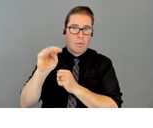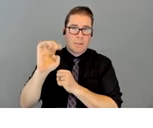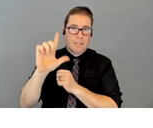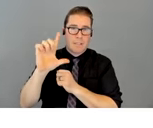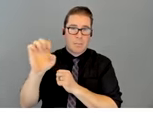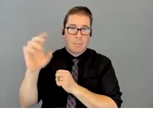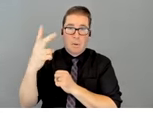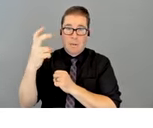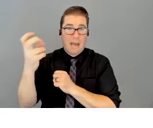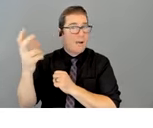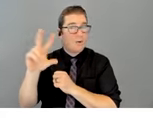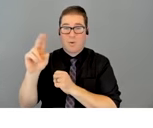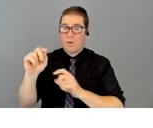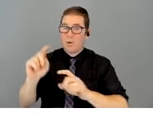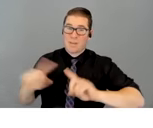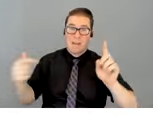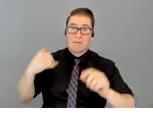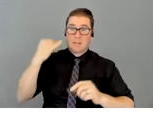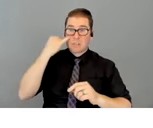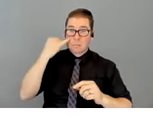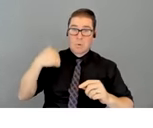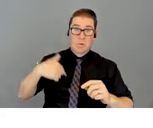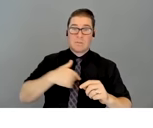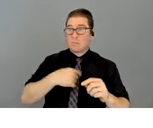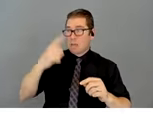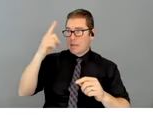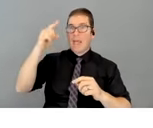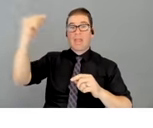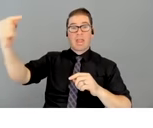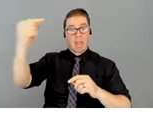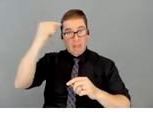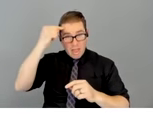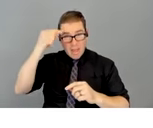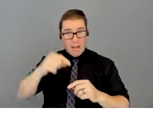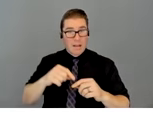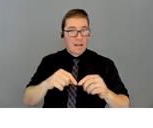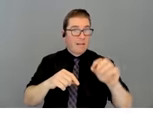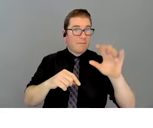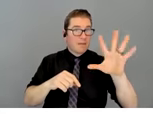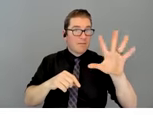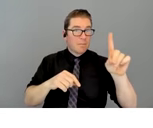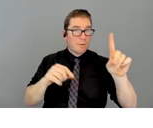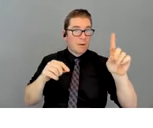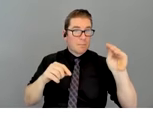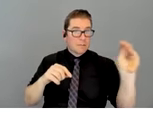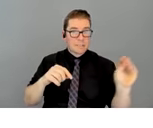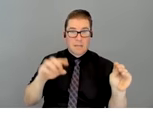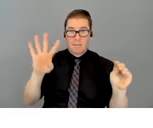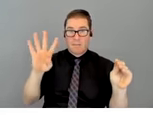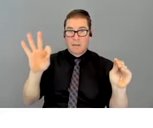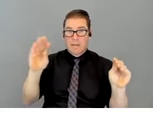on the scales, if it tips 51-49, it's 51. So I would